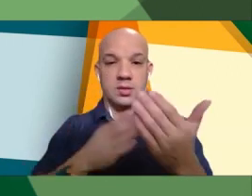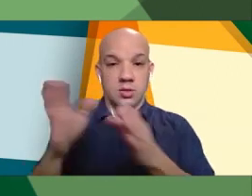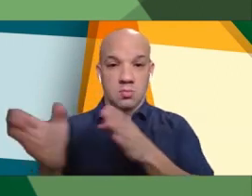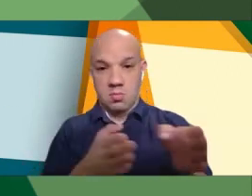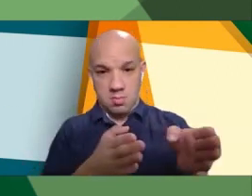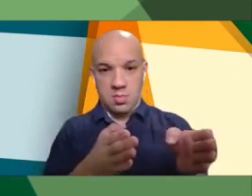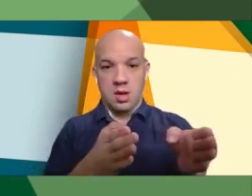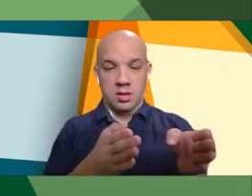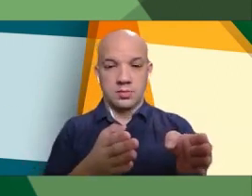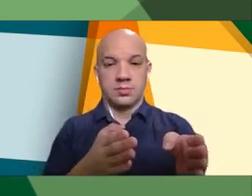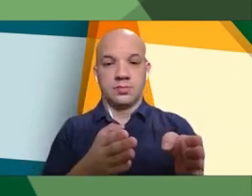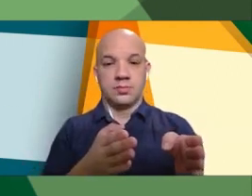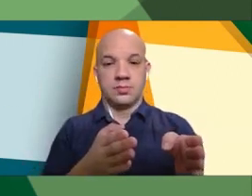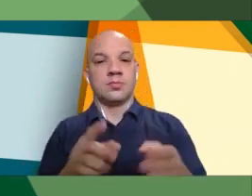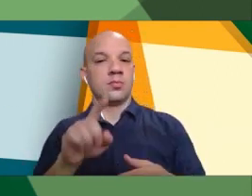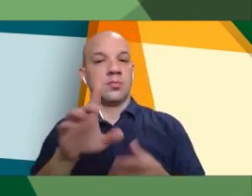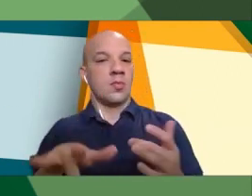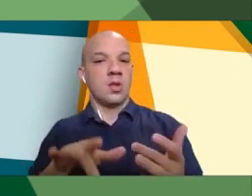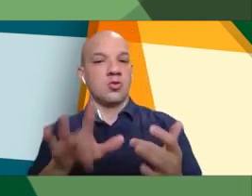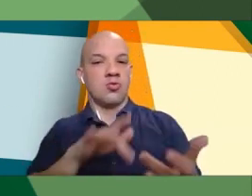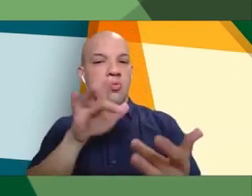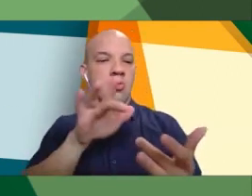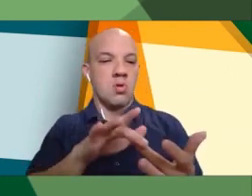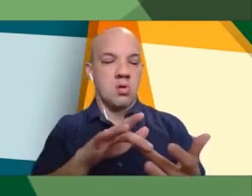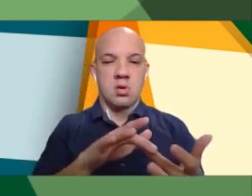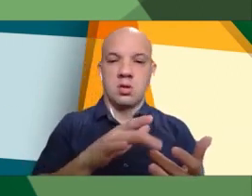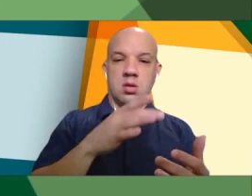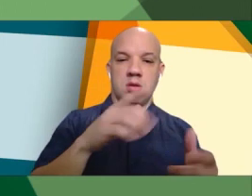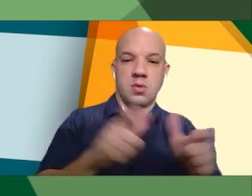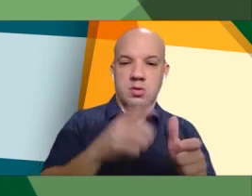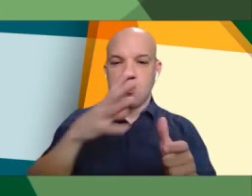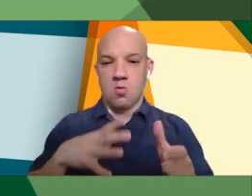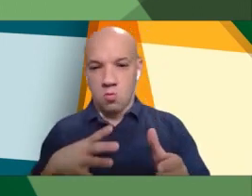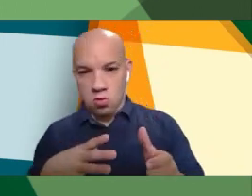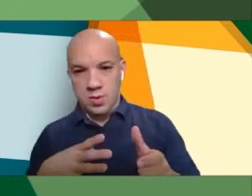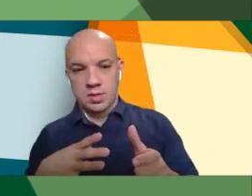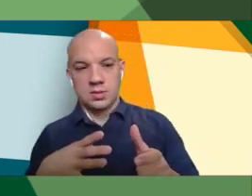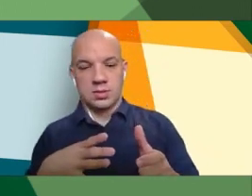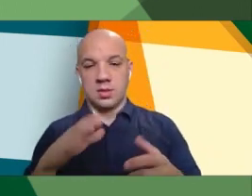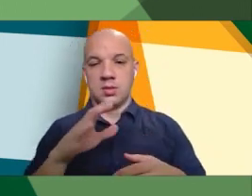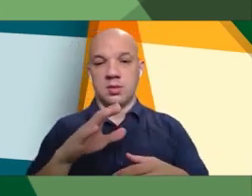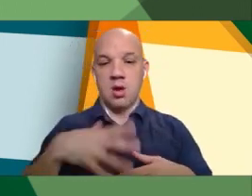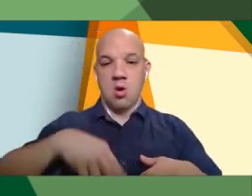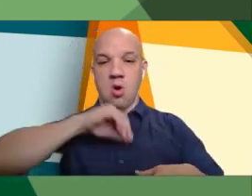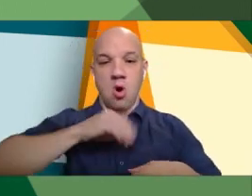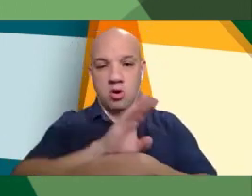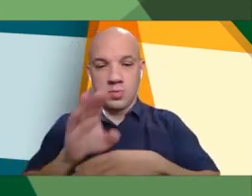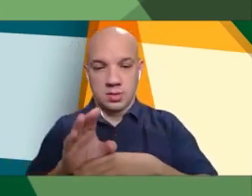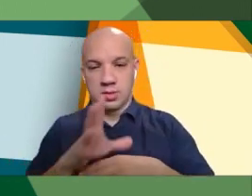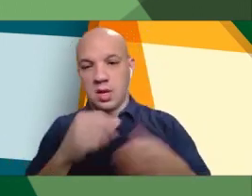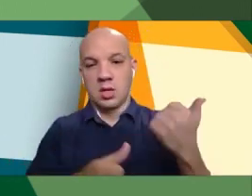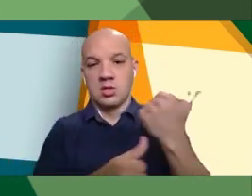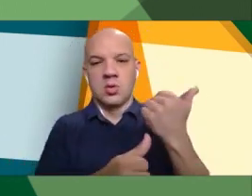minority or women businesses. The form collects information on those subcontracts and information about